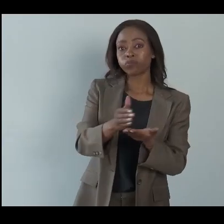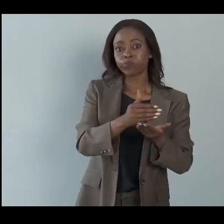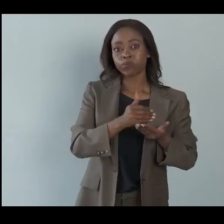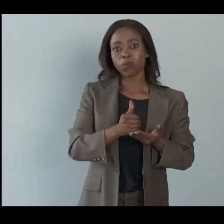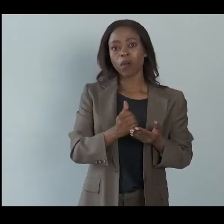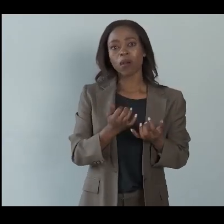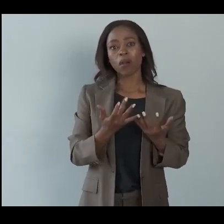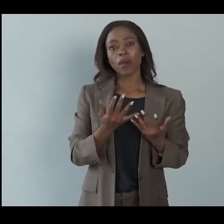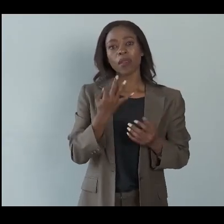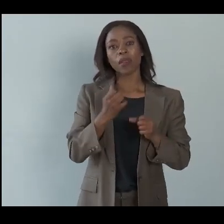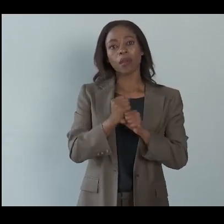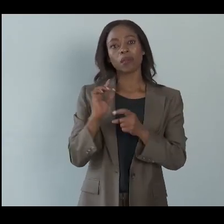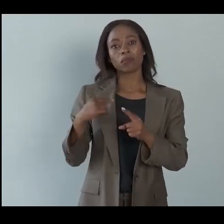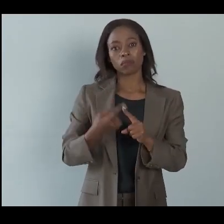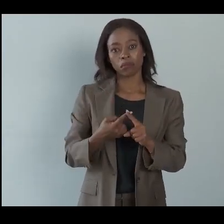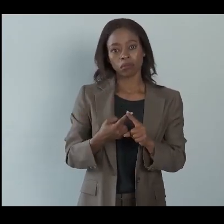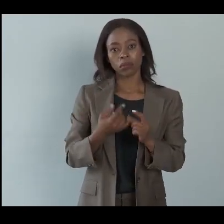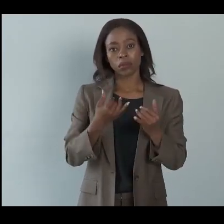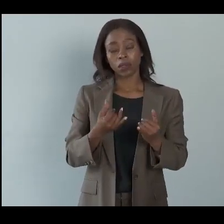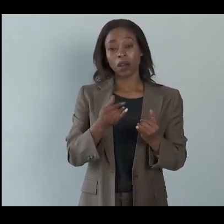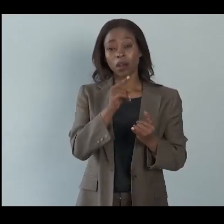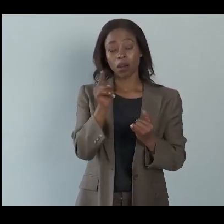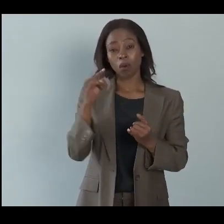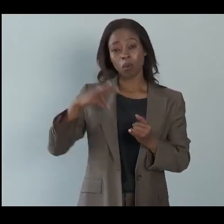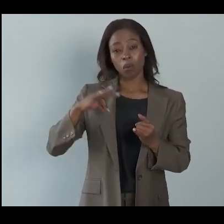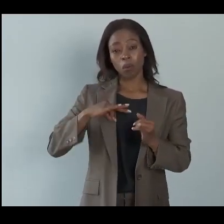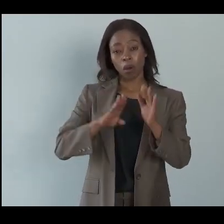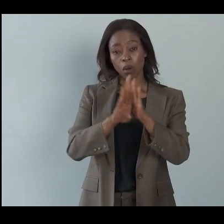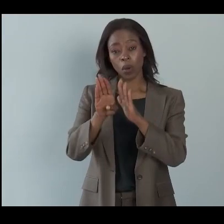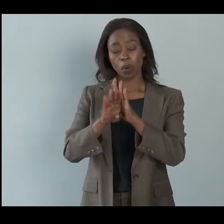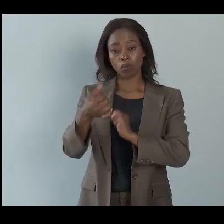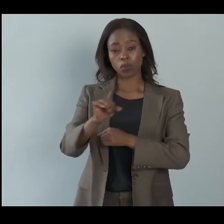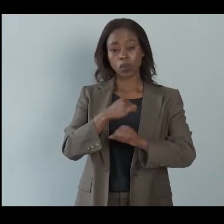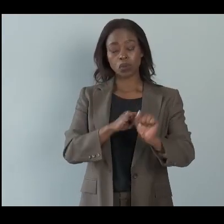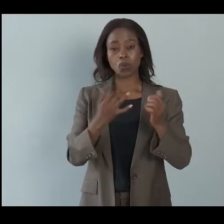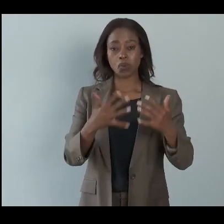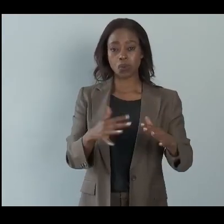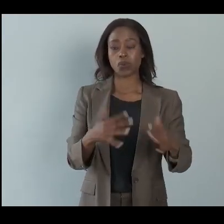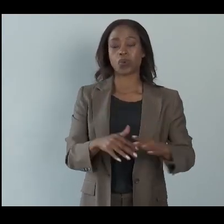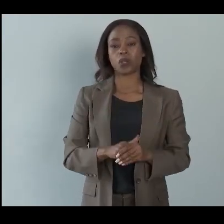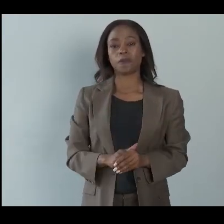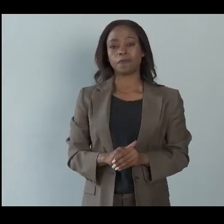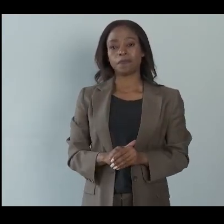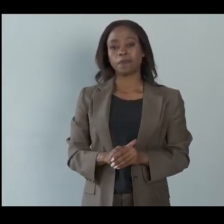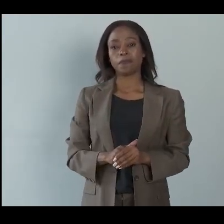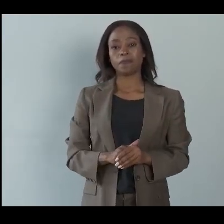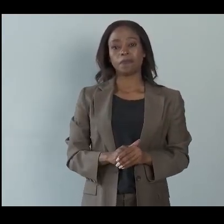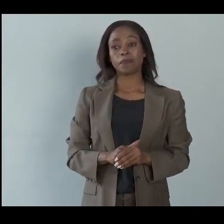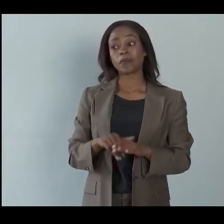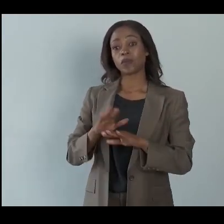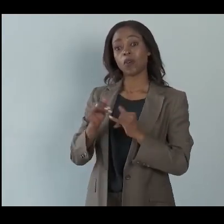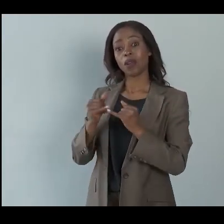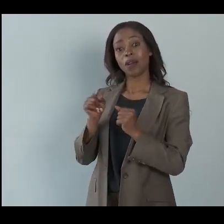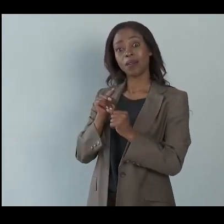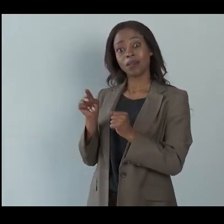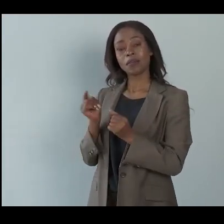profit, evidencing the successful profit improvement strategy. The owned platform segment generated an operating